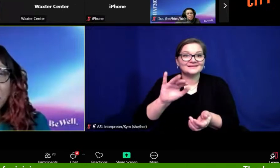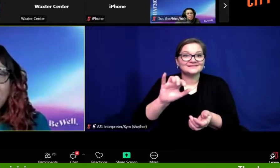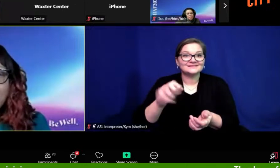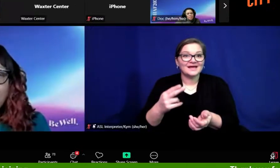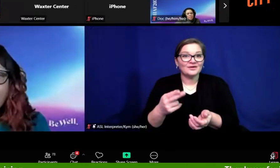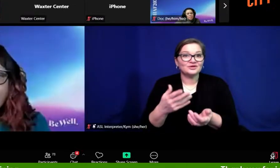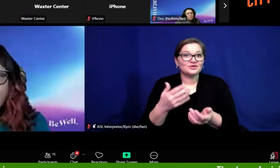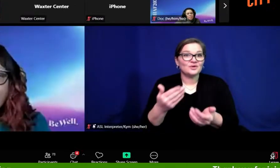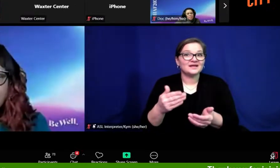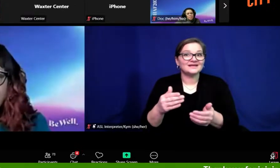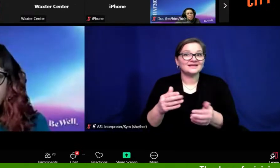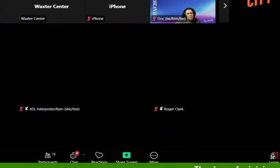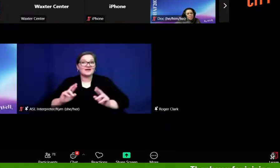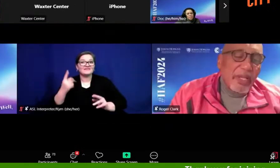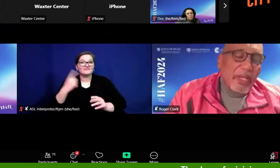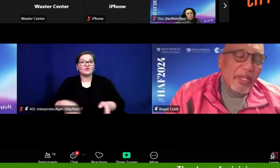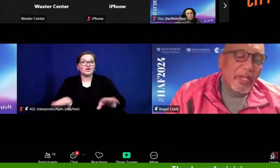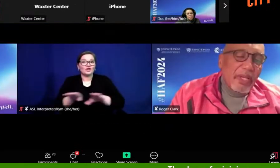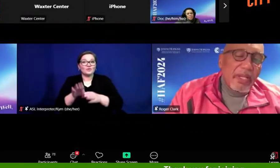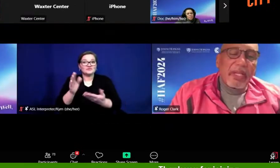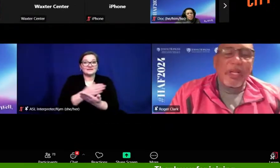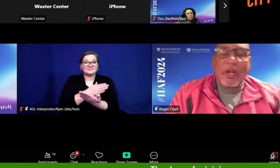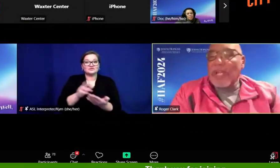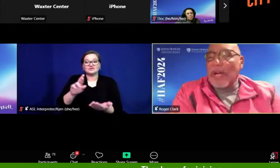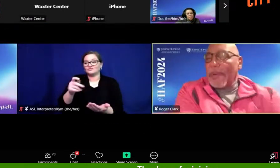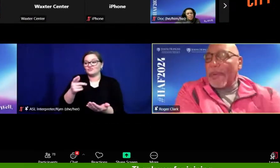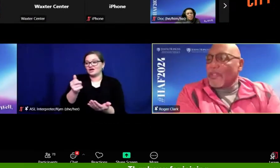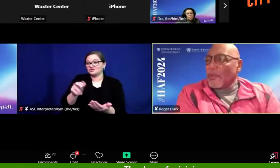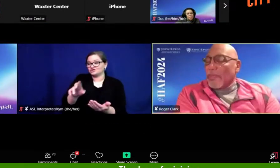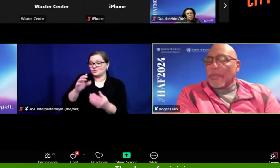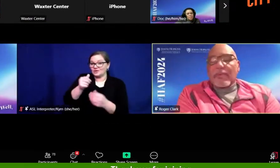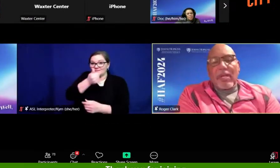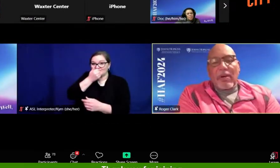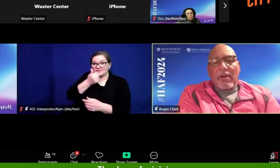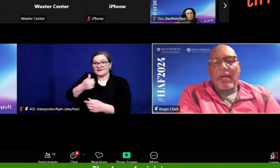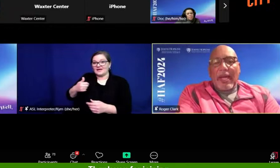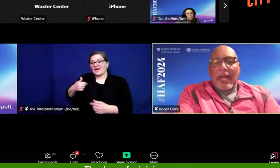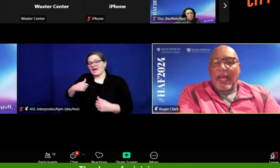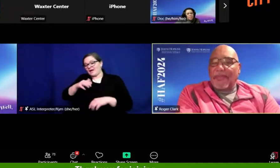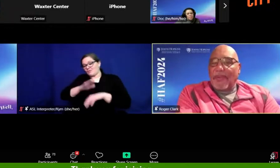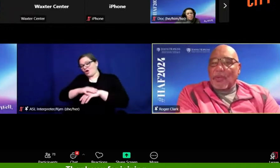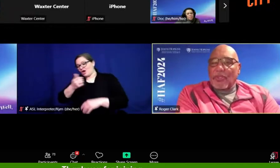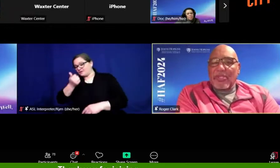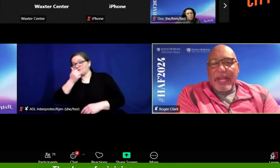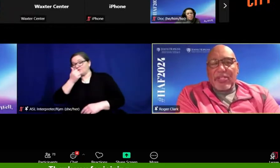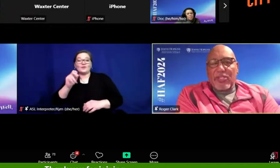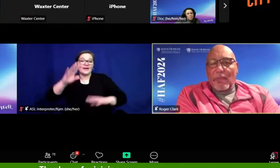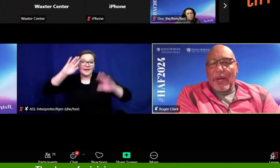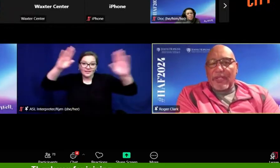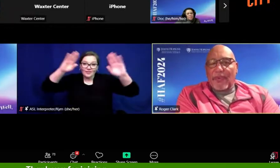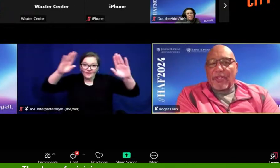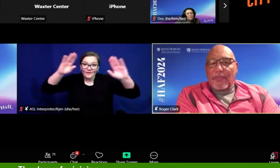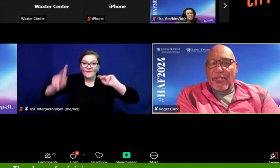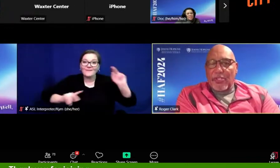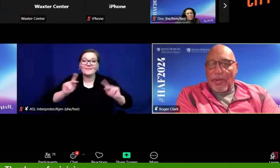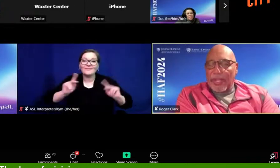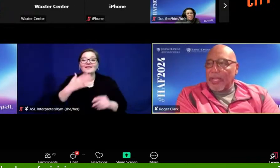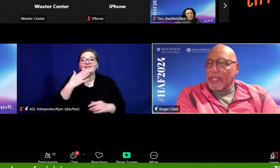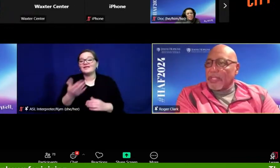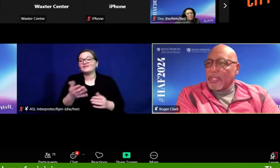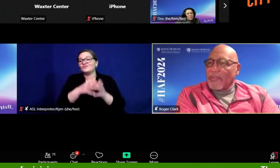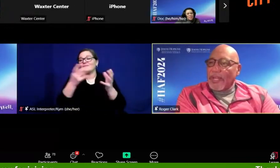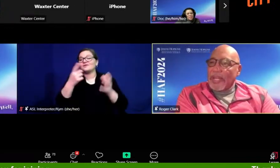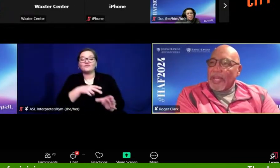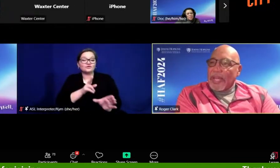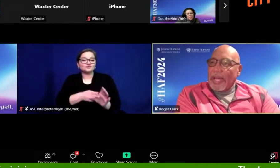closeout music, You're please. mute. Roger, you're mute. The closeout man is on mute. So, hey, folks, Okay. thanks so much for joining us